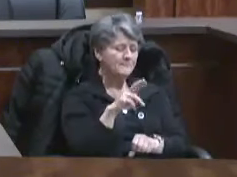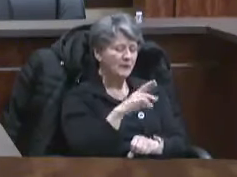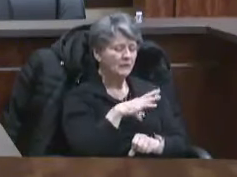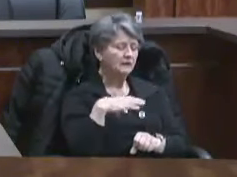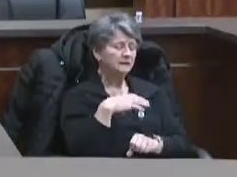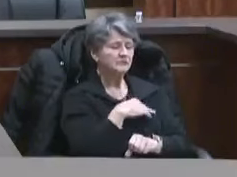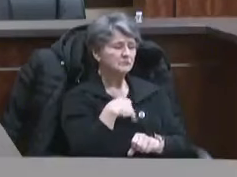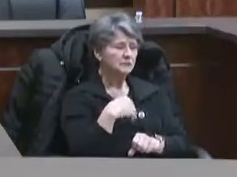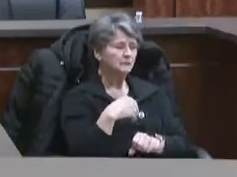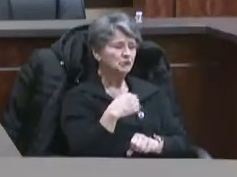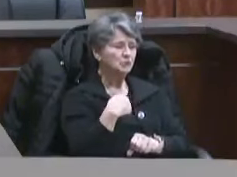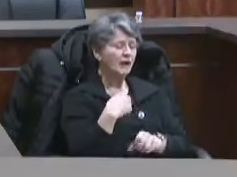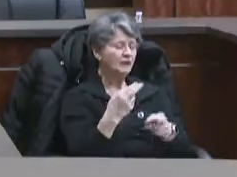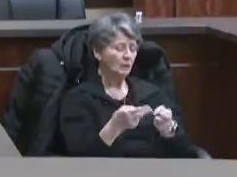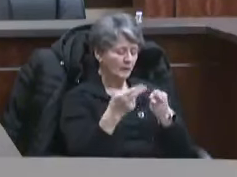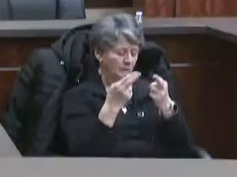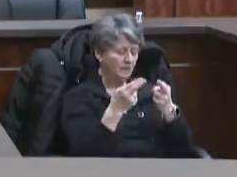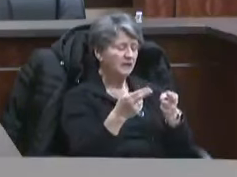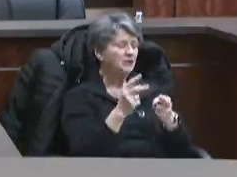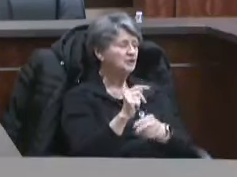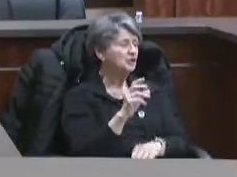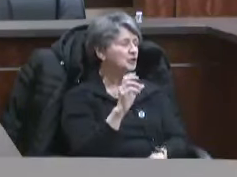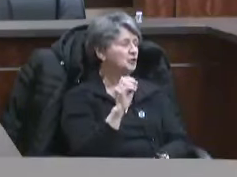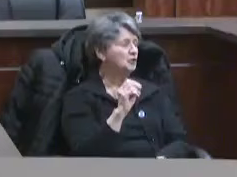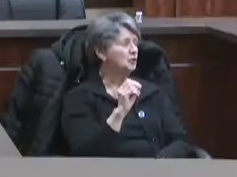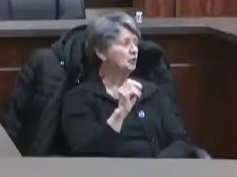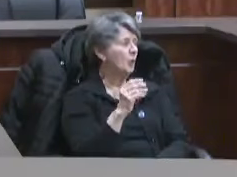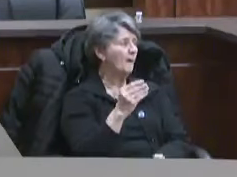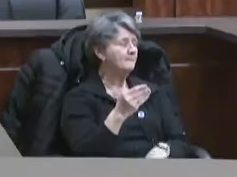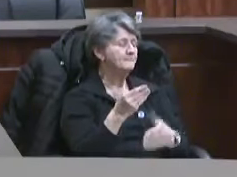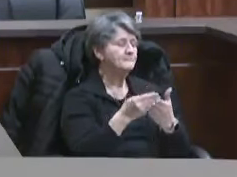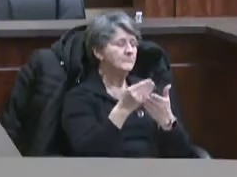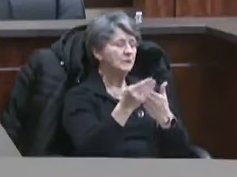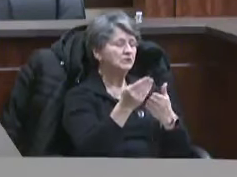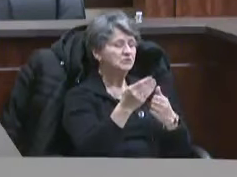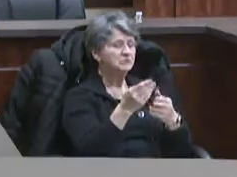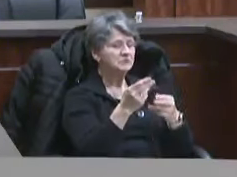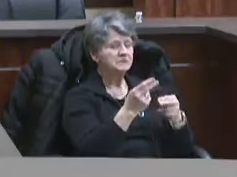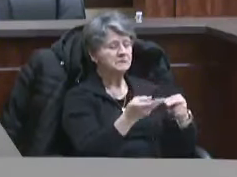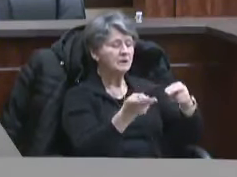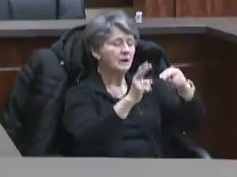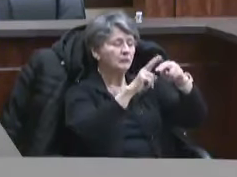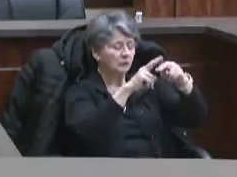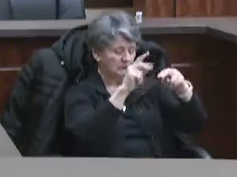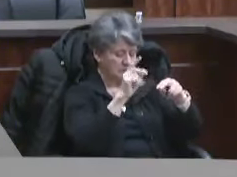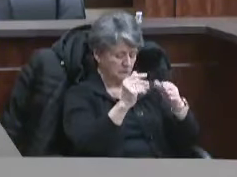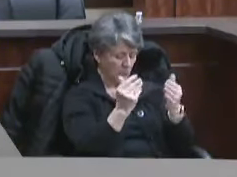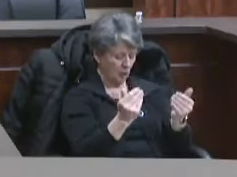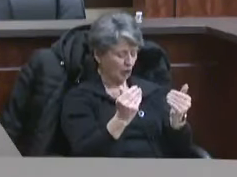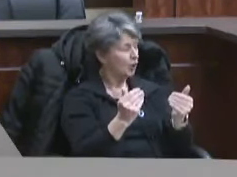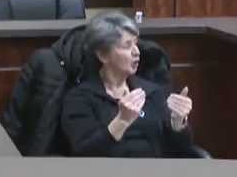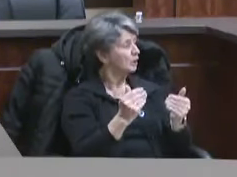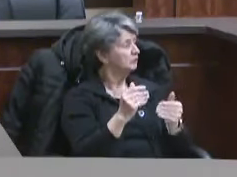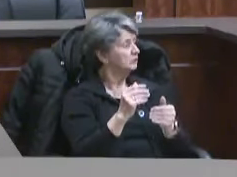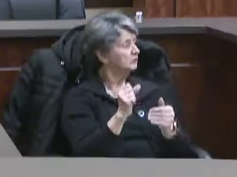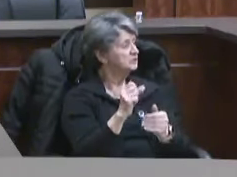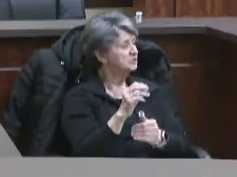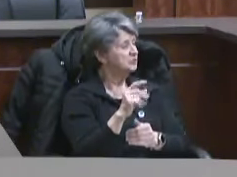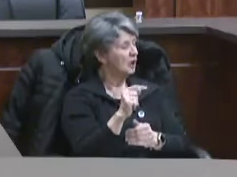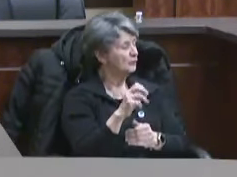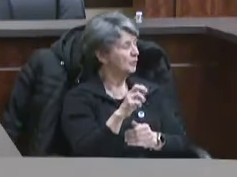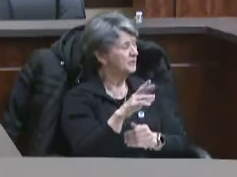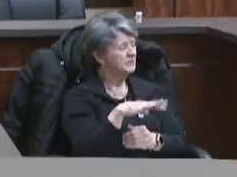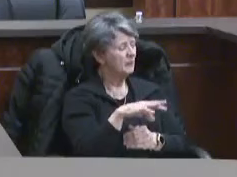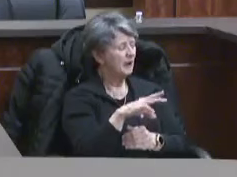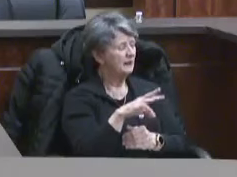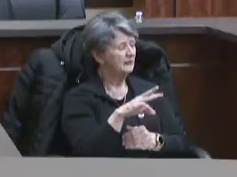a recommendation to purchase an upgrade to our current permitting software, which is approximately 10 years old, Permitting